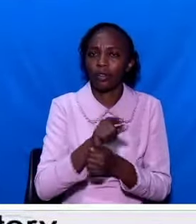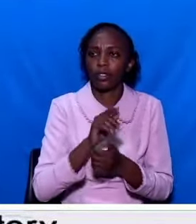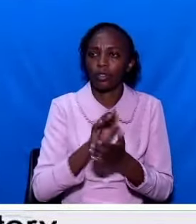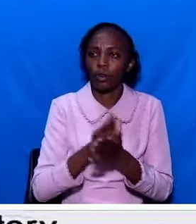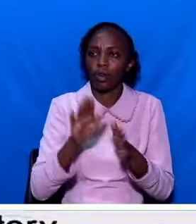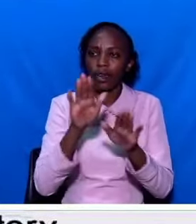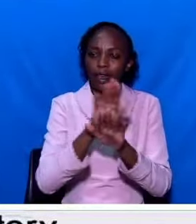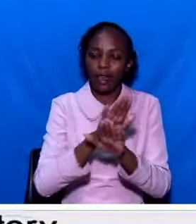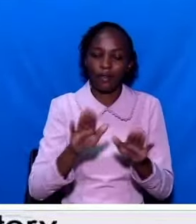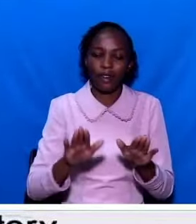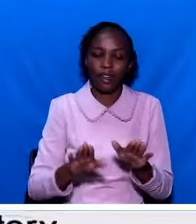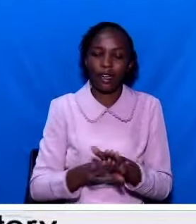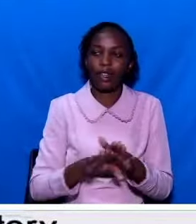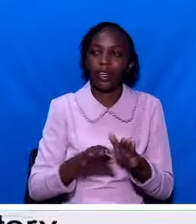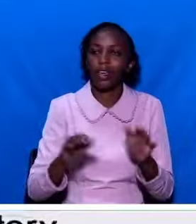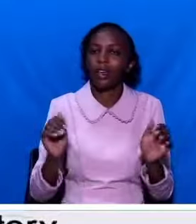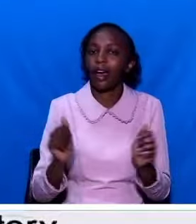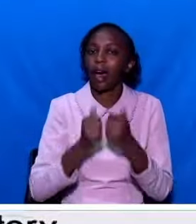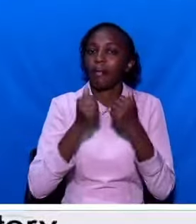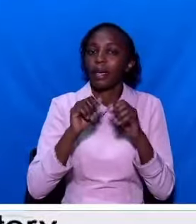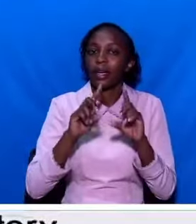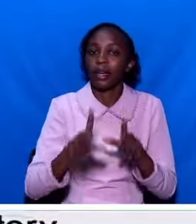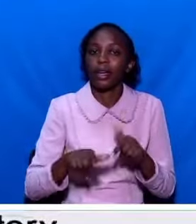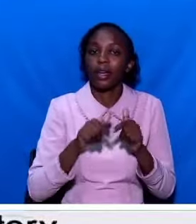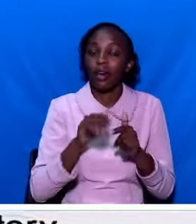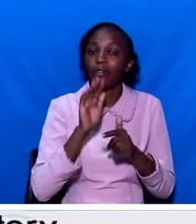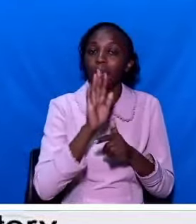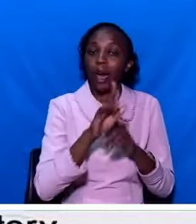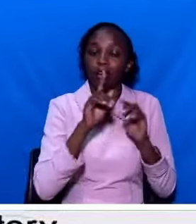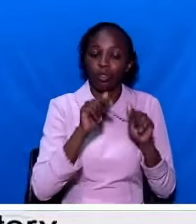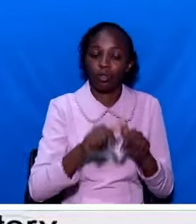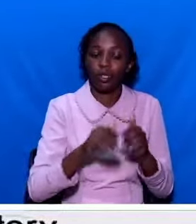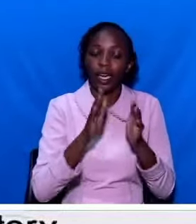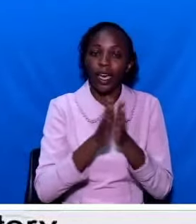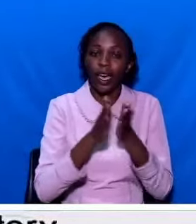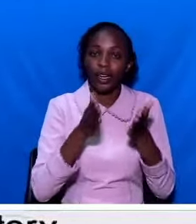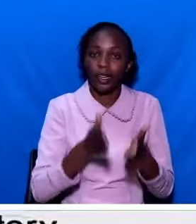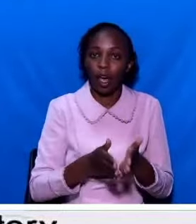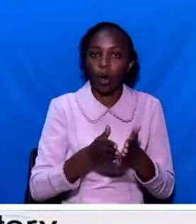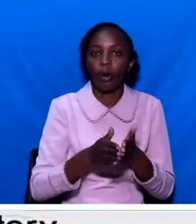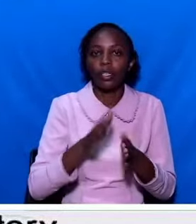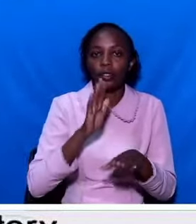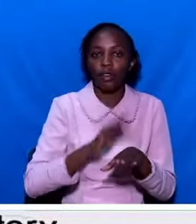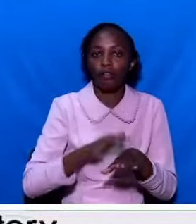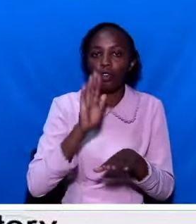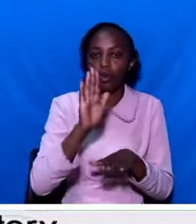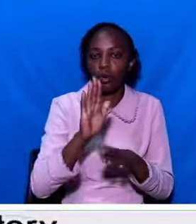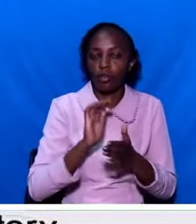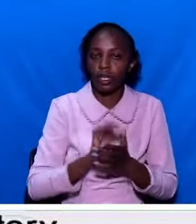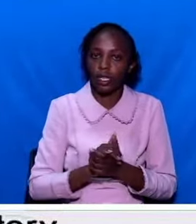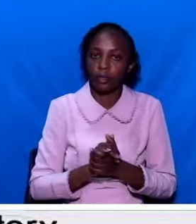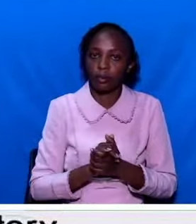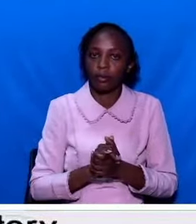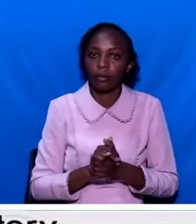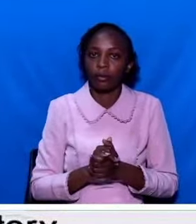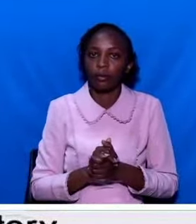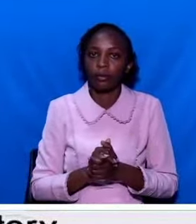everything happening in your life today and now is for your good.